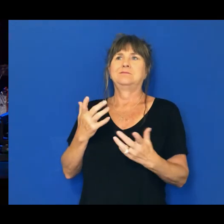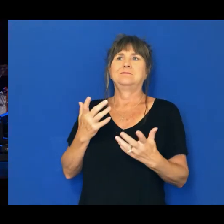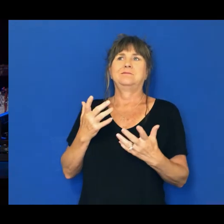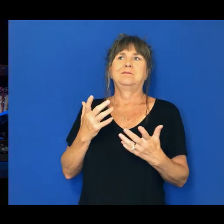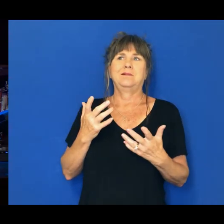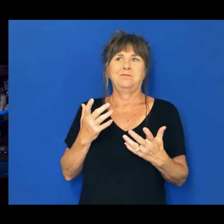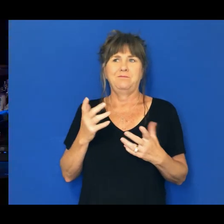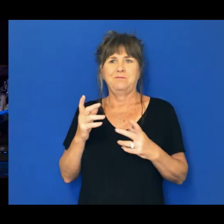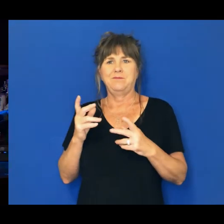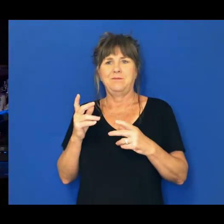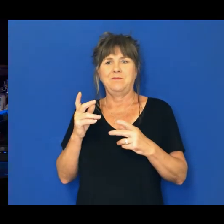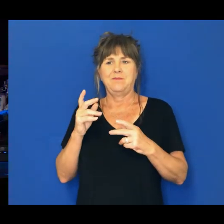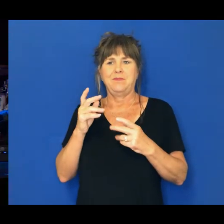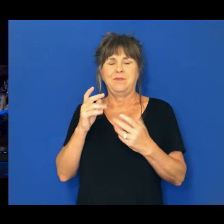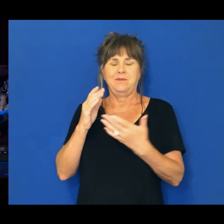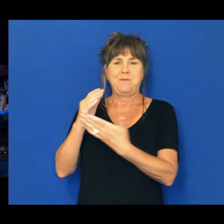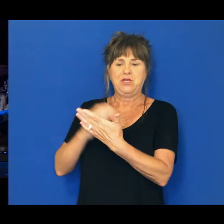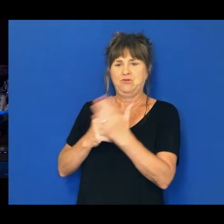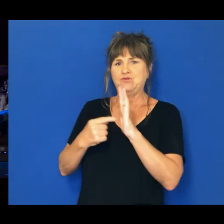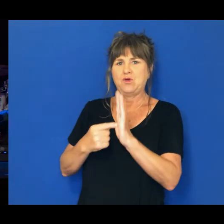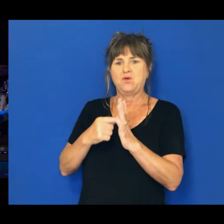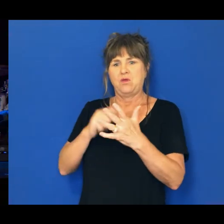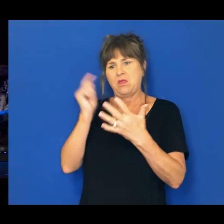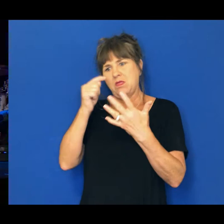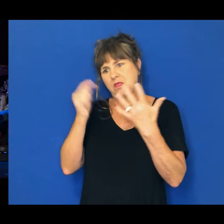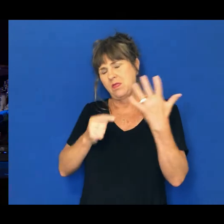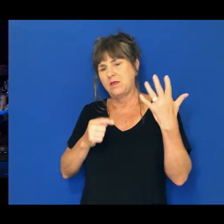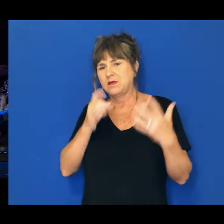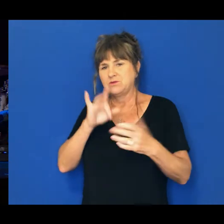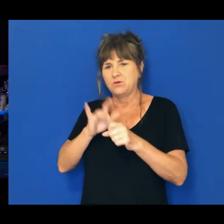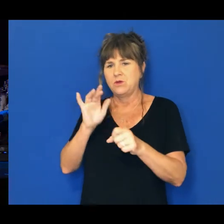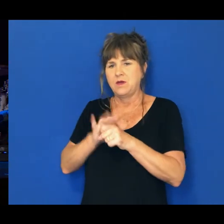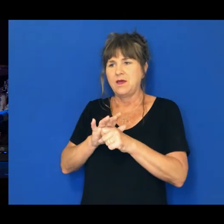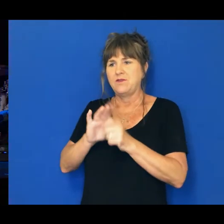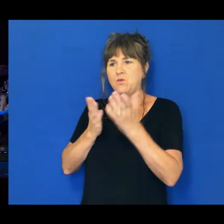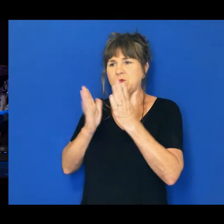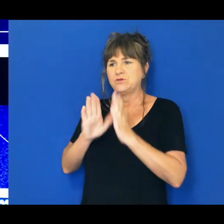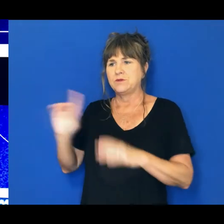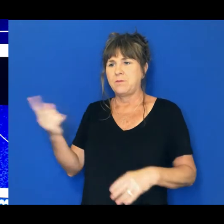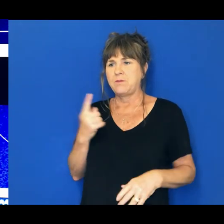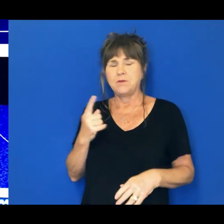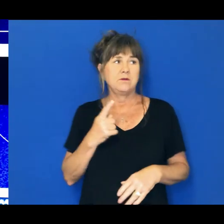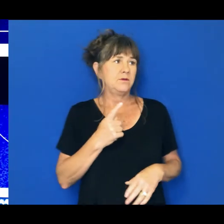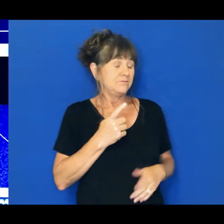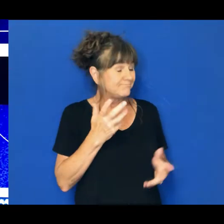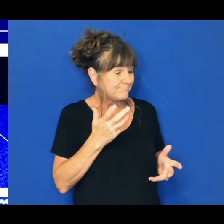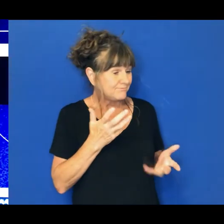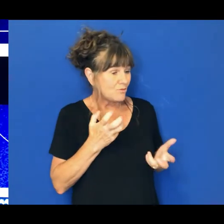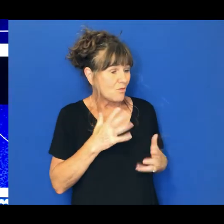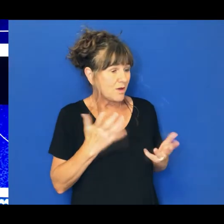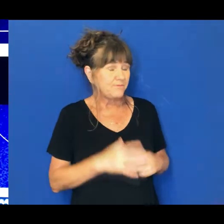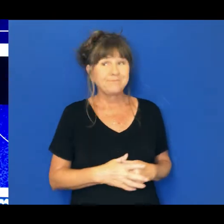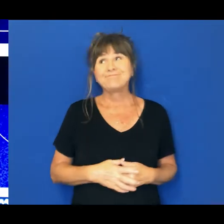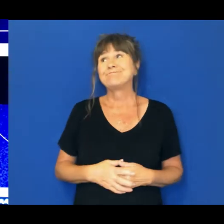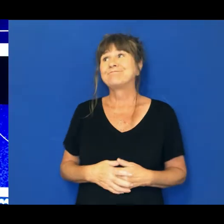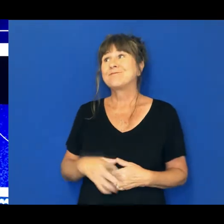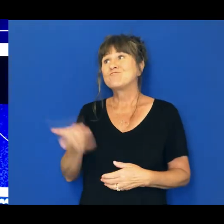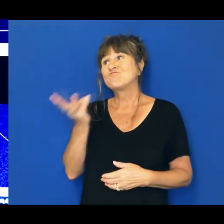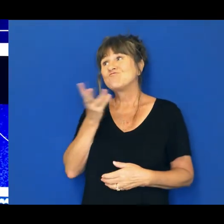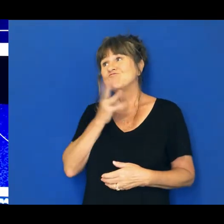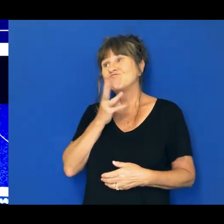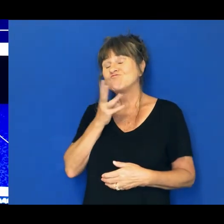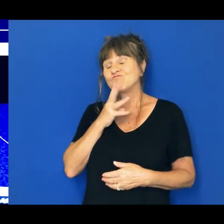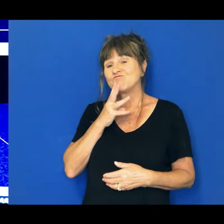here's the drink, here's the order, and then, Travis, what are you going to have? And I just go, I'm going to have the water, you know, because I'm not doing soda. And so there was